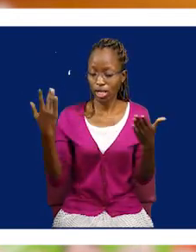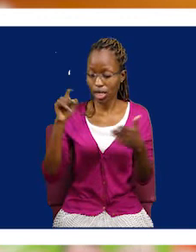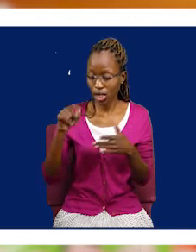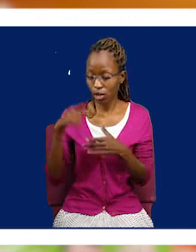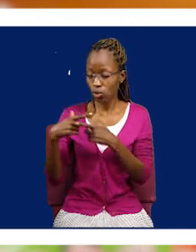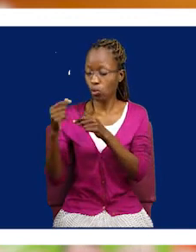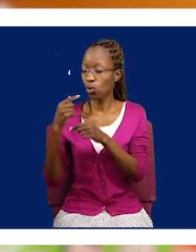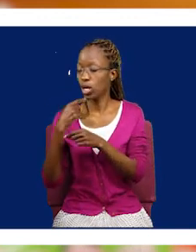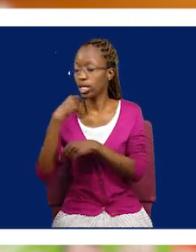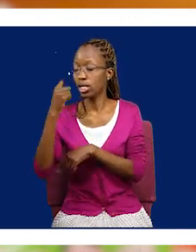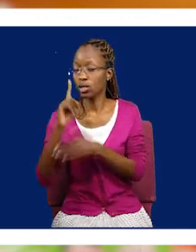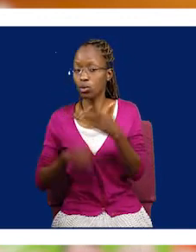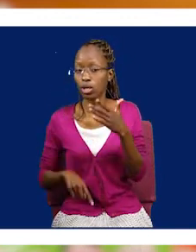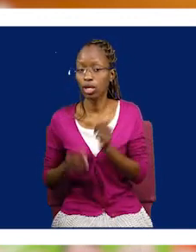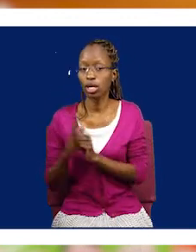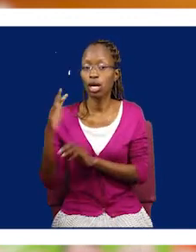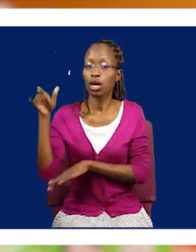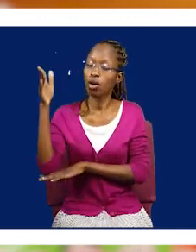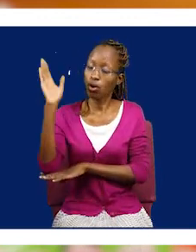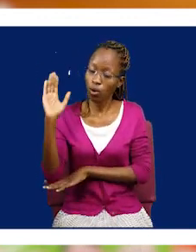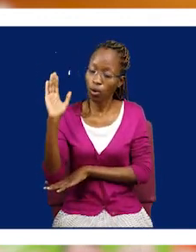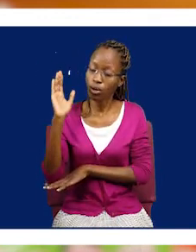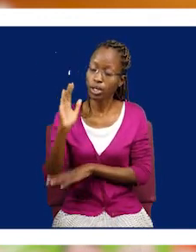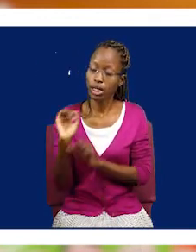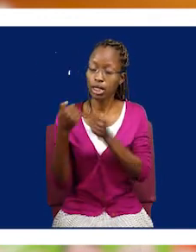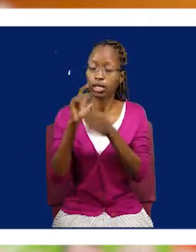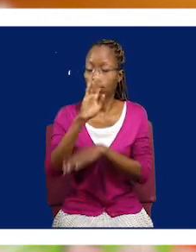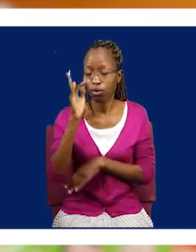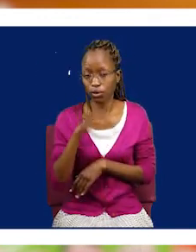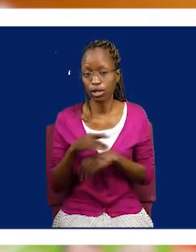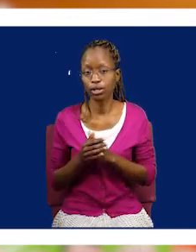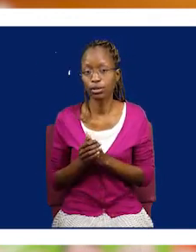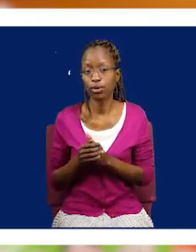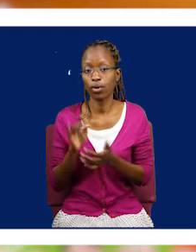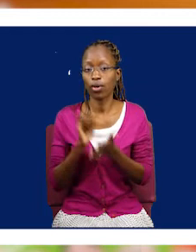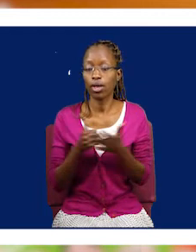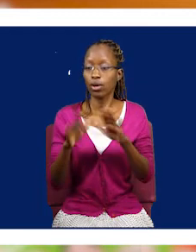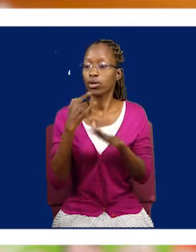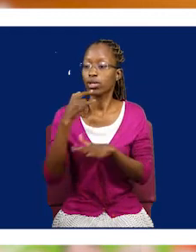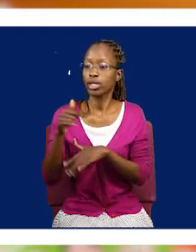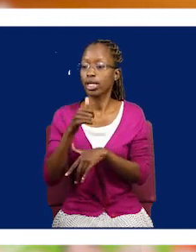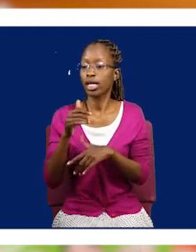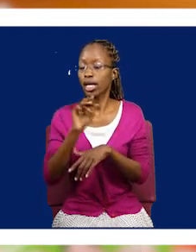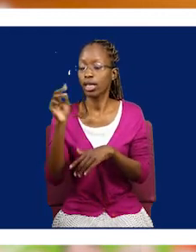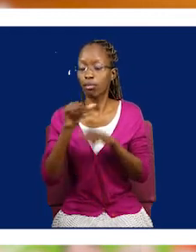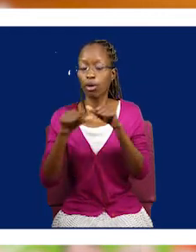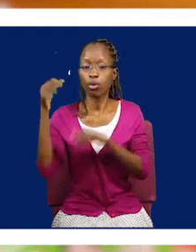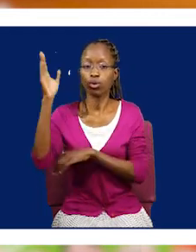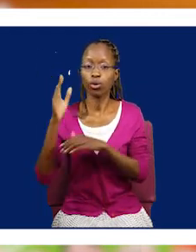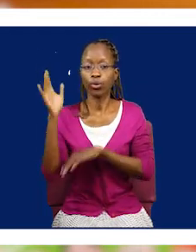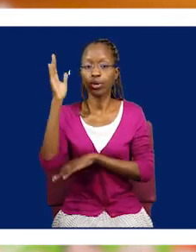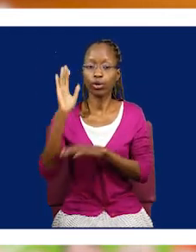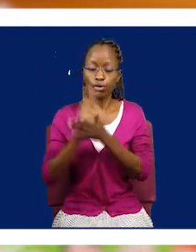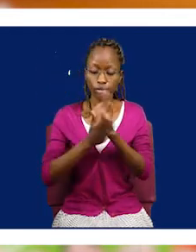to go out and tell them is, God has saved you. That way, you're telling them about God.